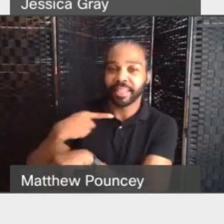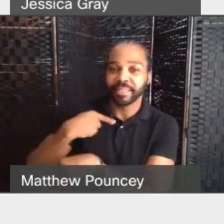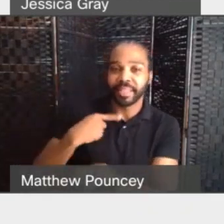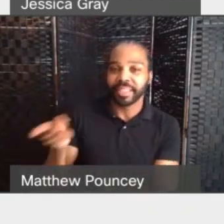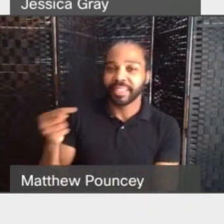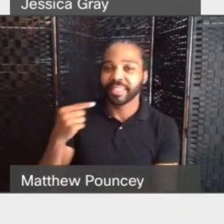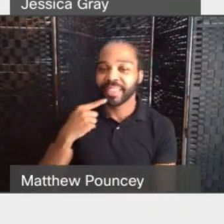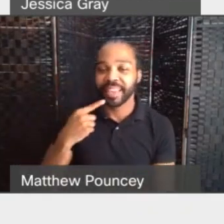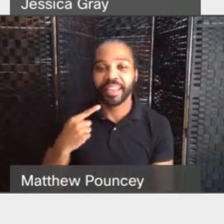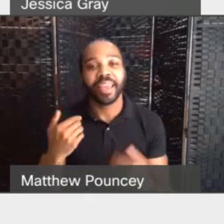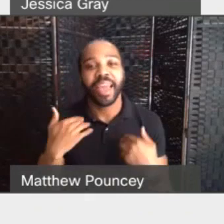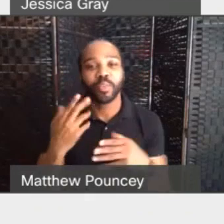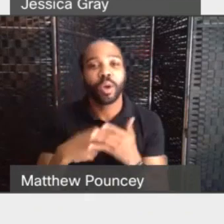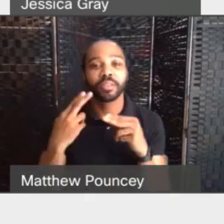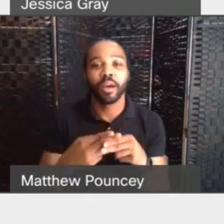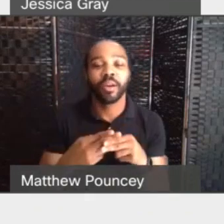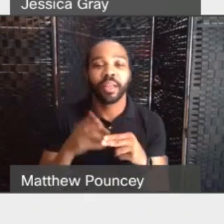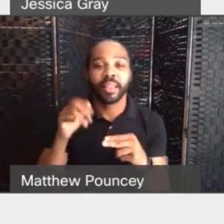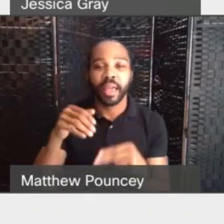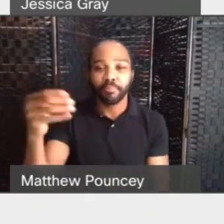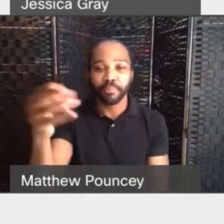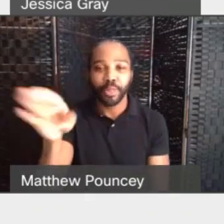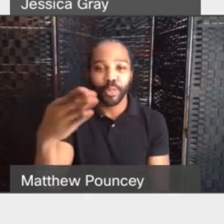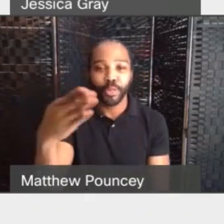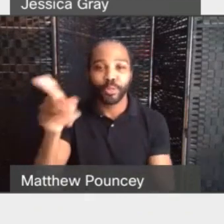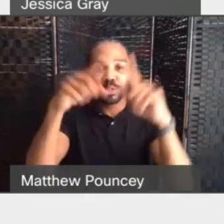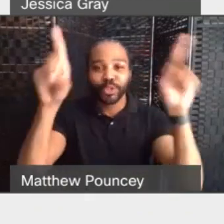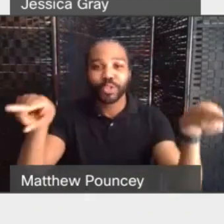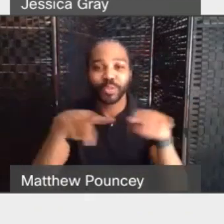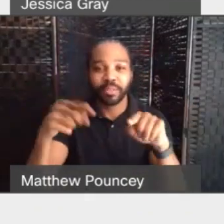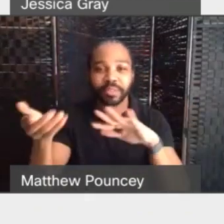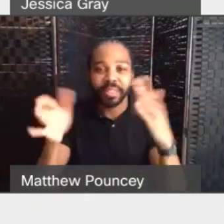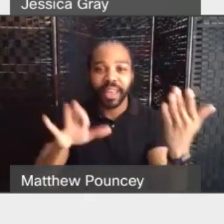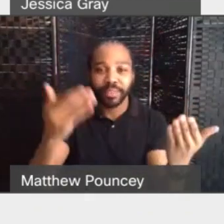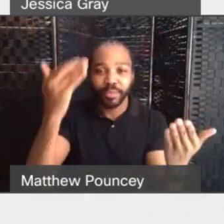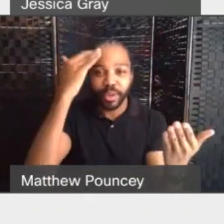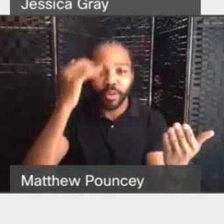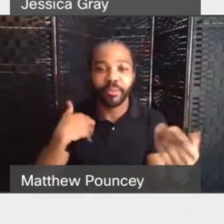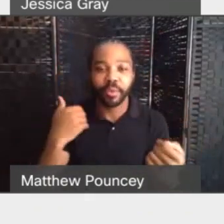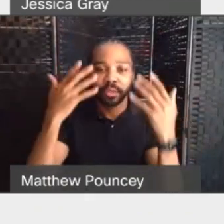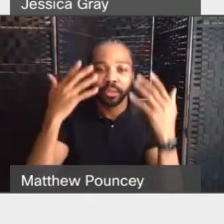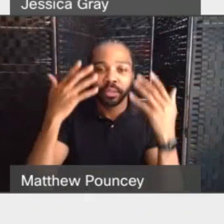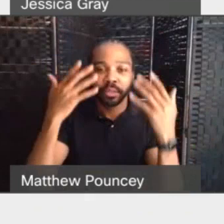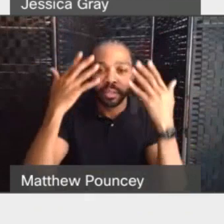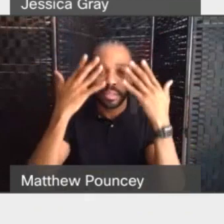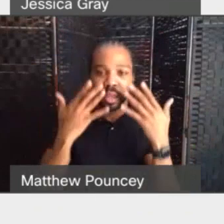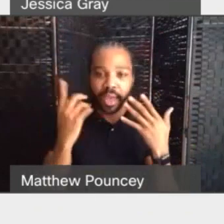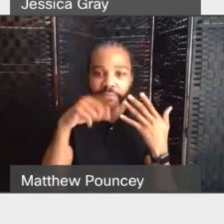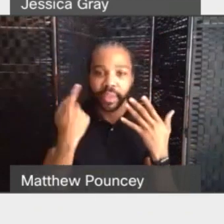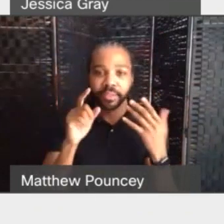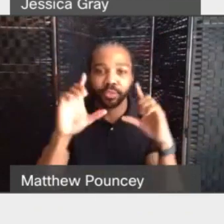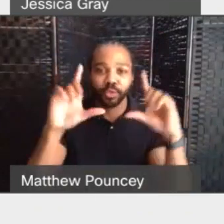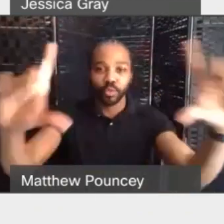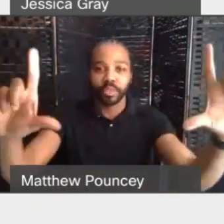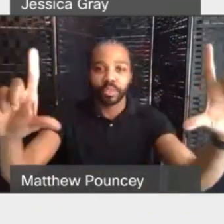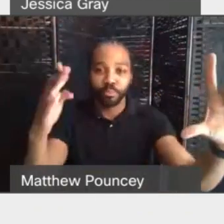lovingly refer to as the blue screen of death. It's where you get this sad face and your screen just turns blue, and there's